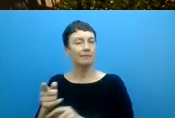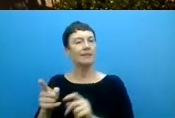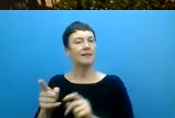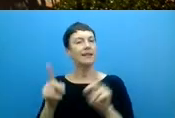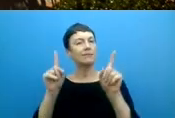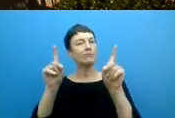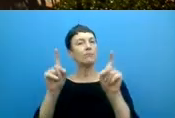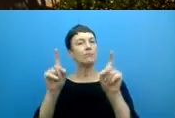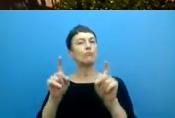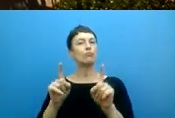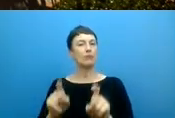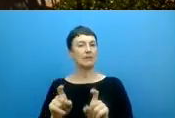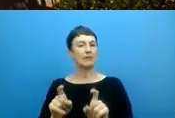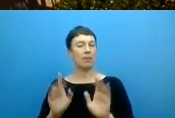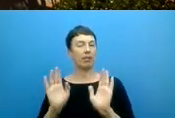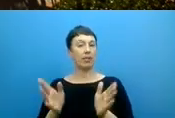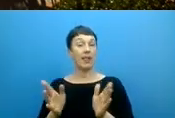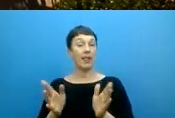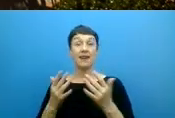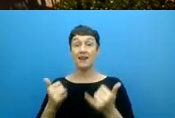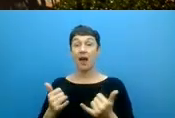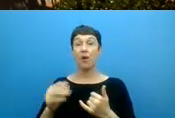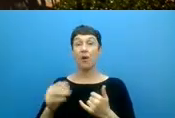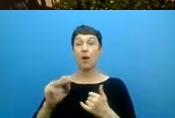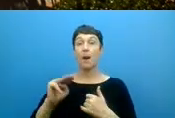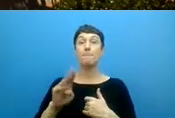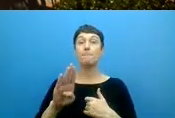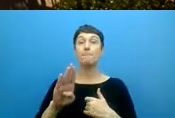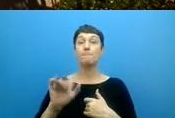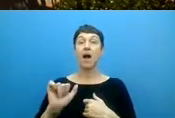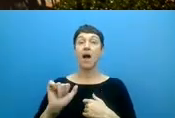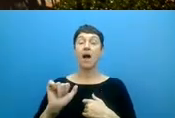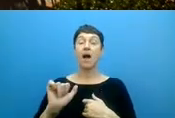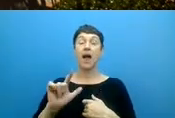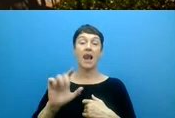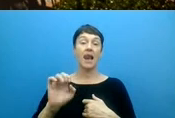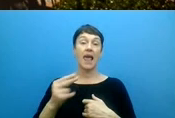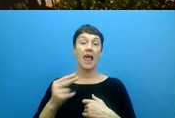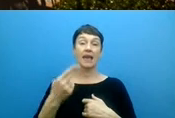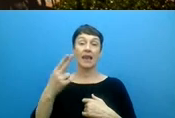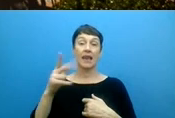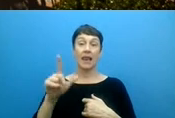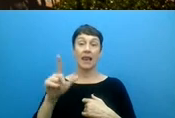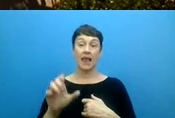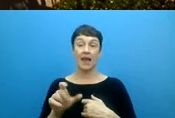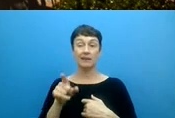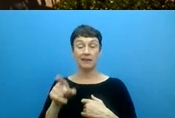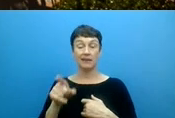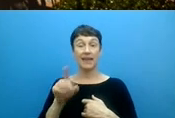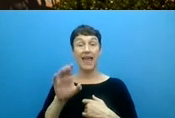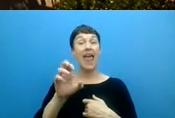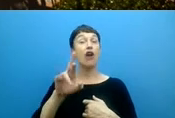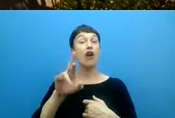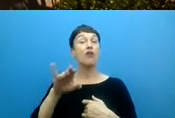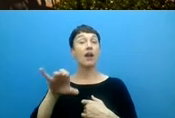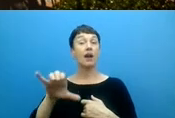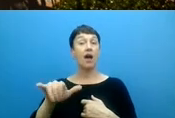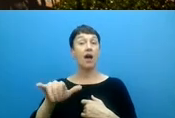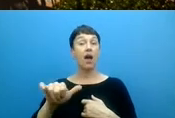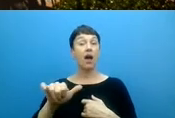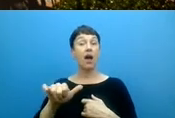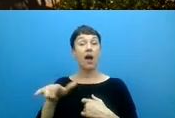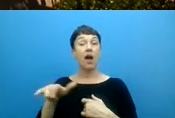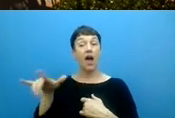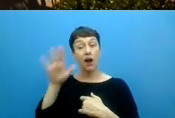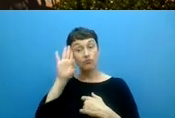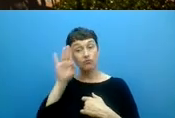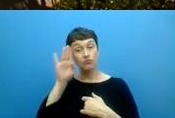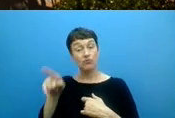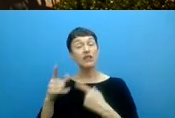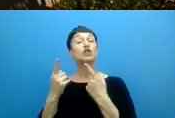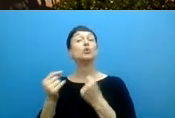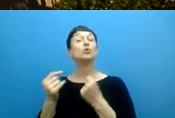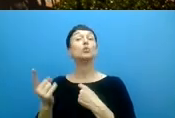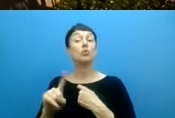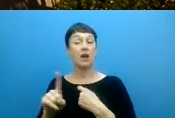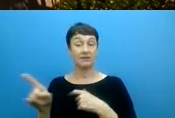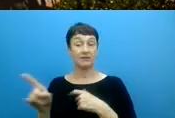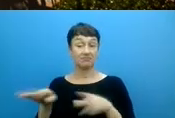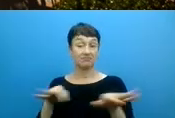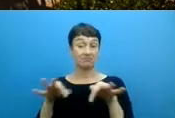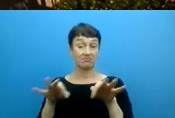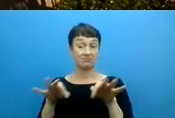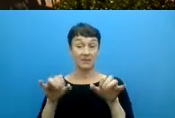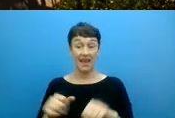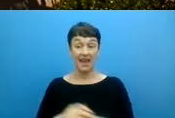help, Mbalenhle will give us some real-life examples of what they're doing in Erica residence and some of the other residences. Thank you.